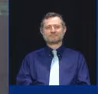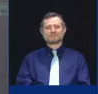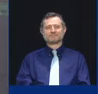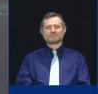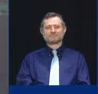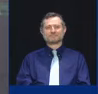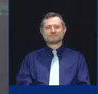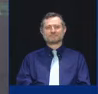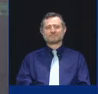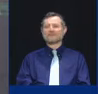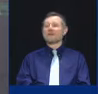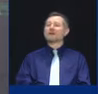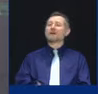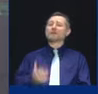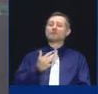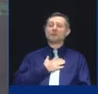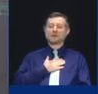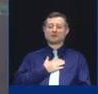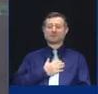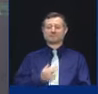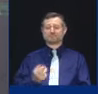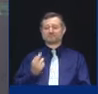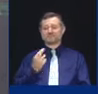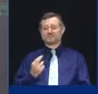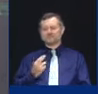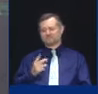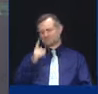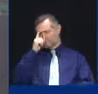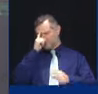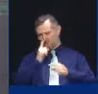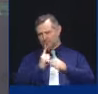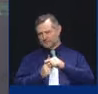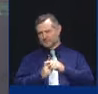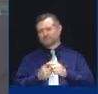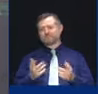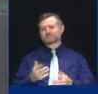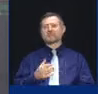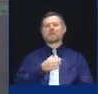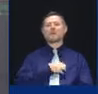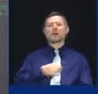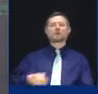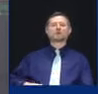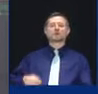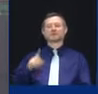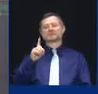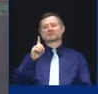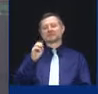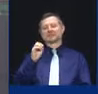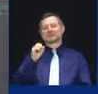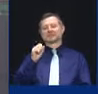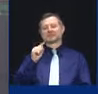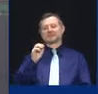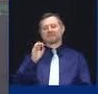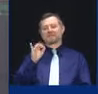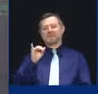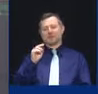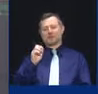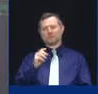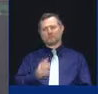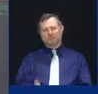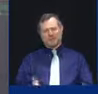And my good friend and a can-do mayor, Joe DiStefano, thank you so much for your good work. Stand up, Joe, take a